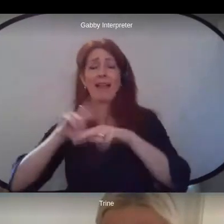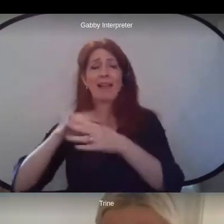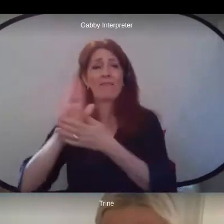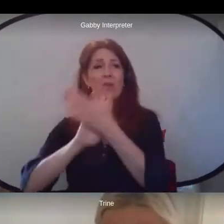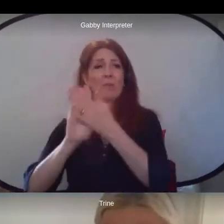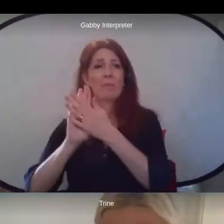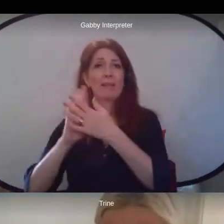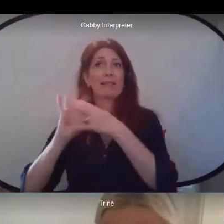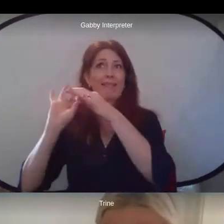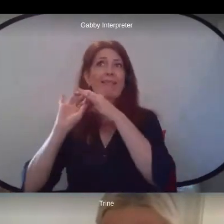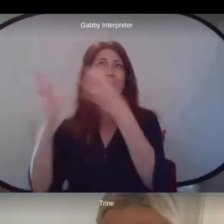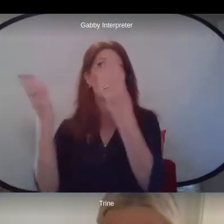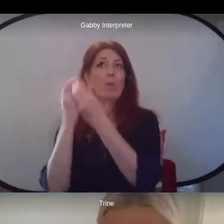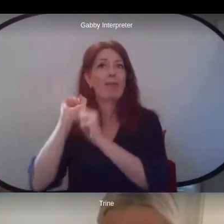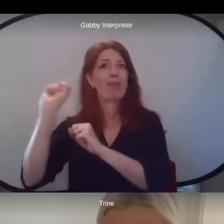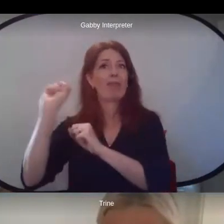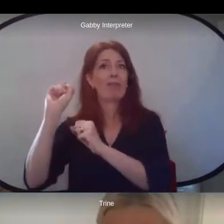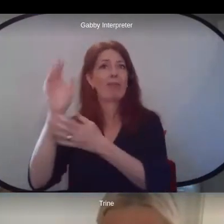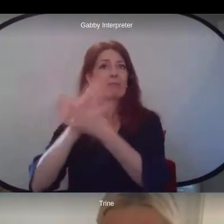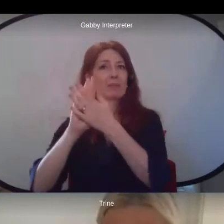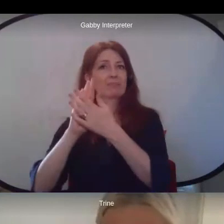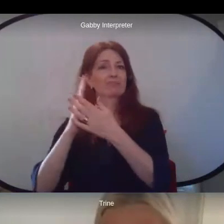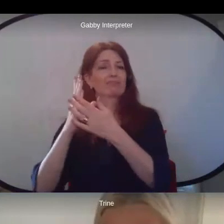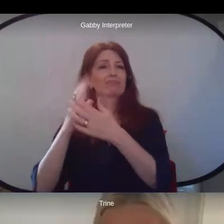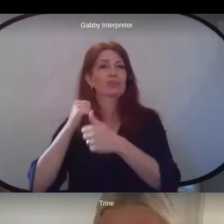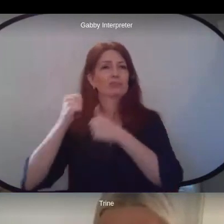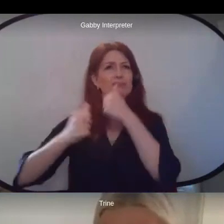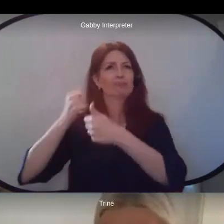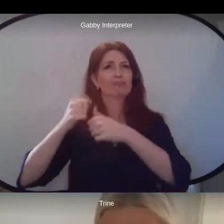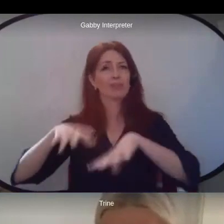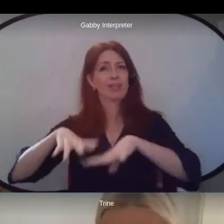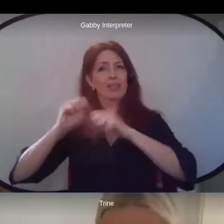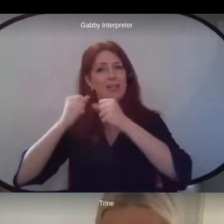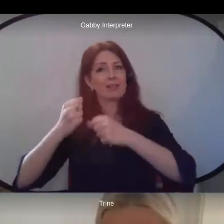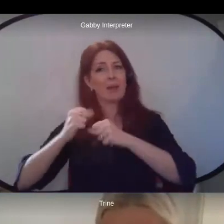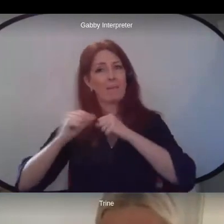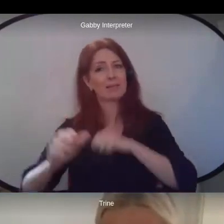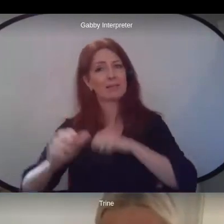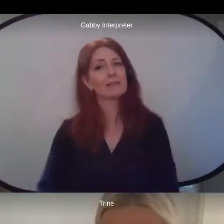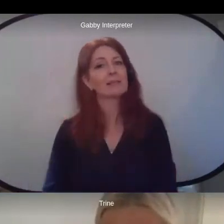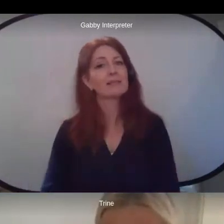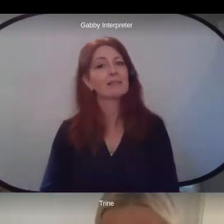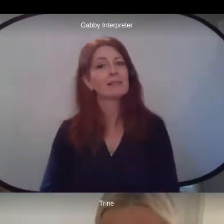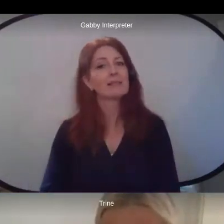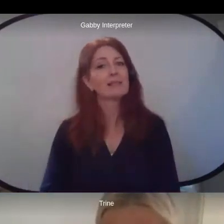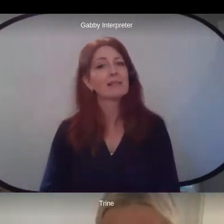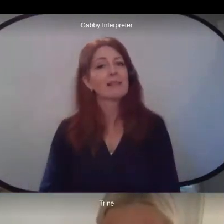startup business as you start making your introductions to the local groups.